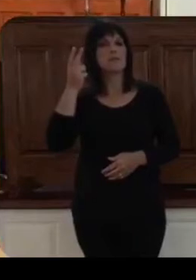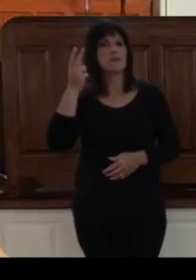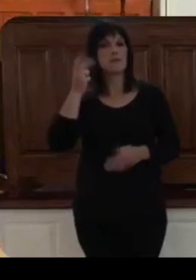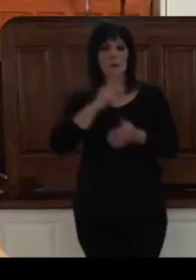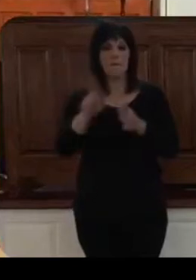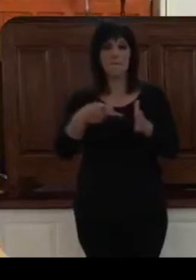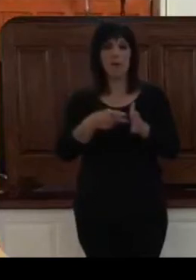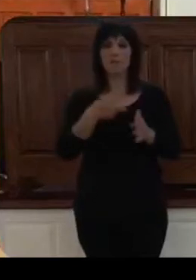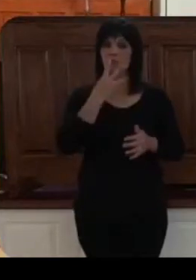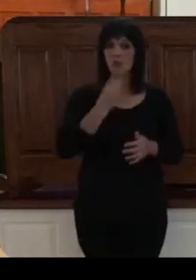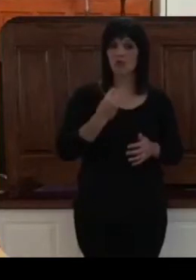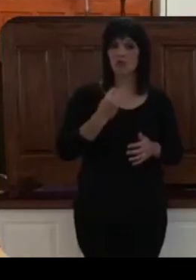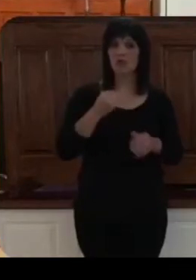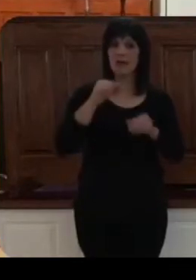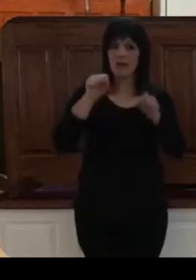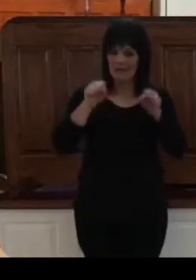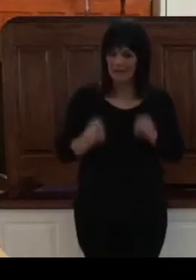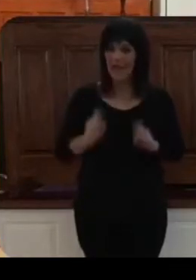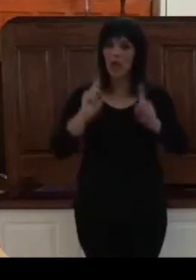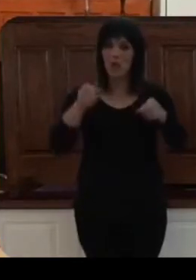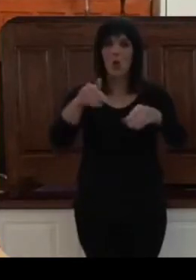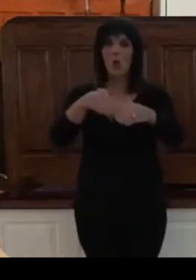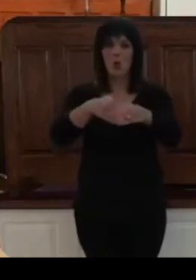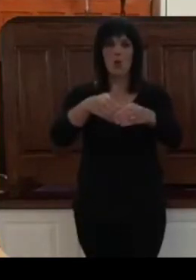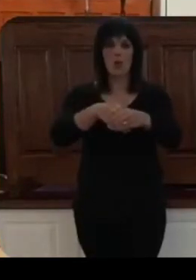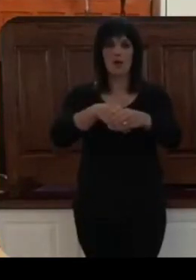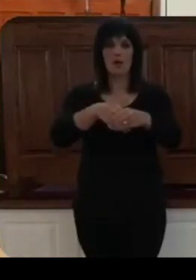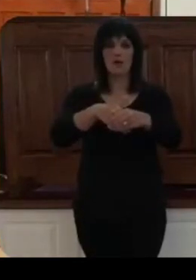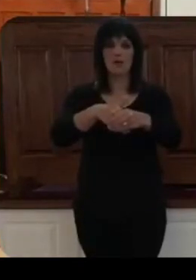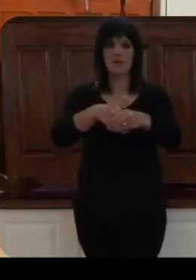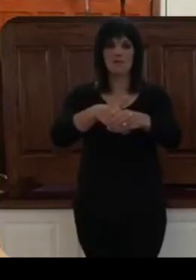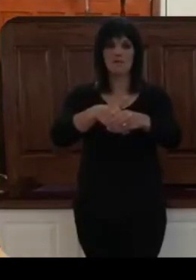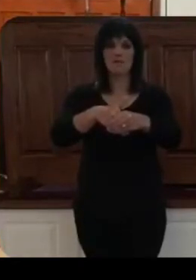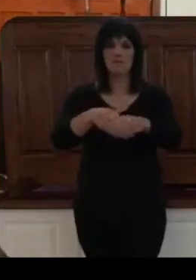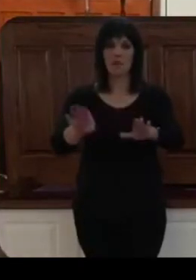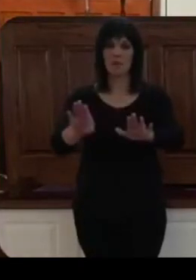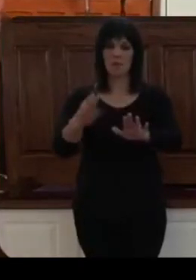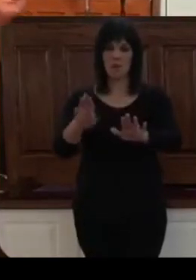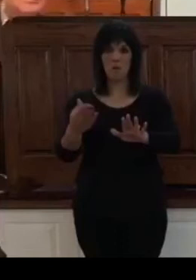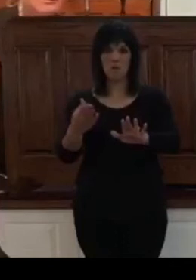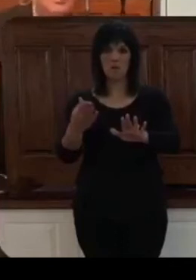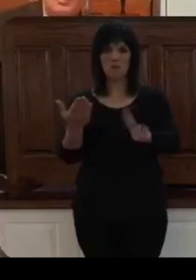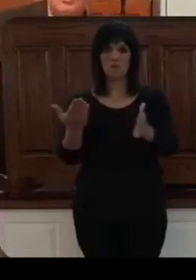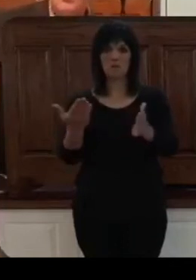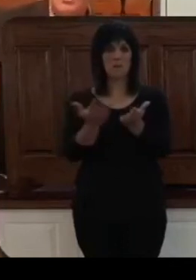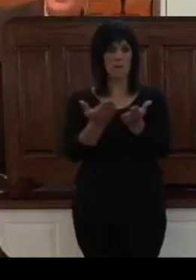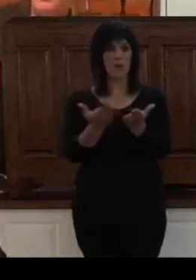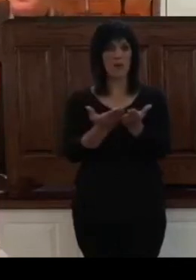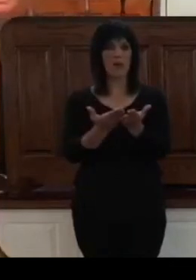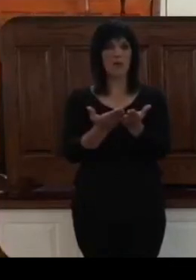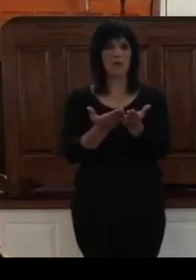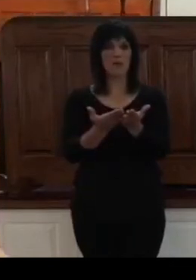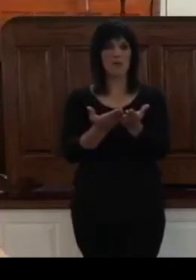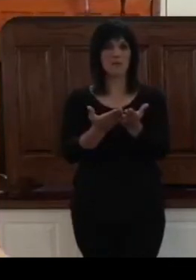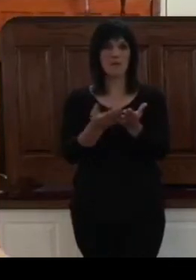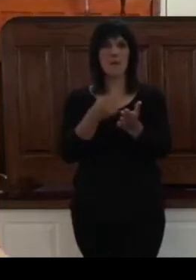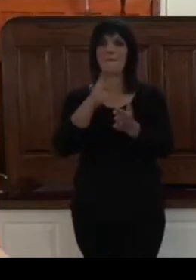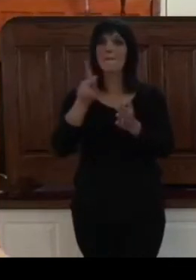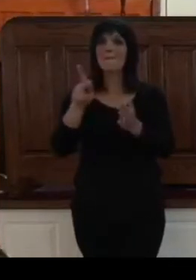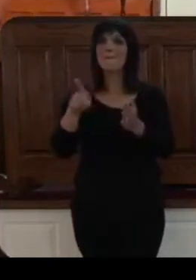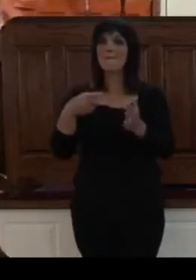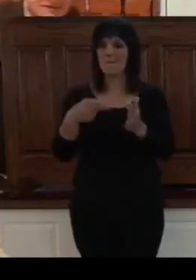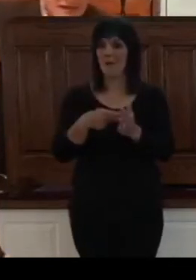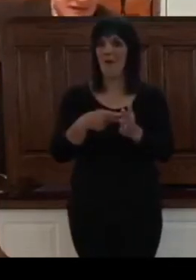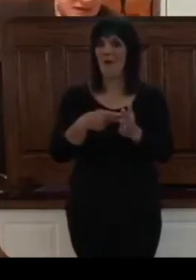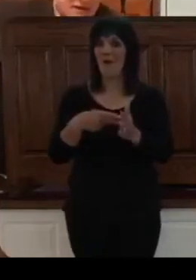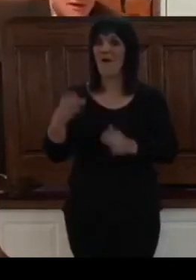the synagogue, into the Jewish service, and he can open up the Torah, he can open up the text. And what could Paul do, being a Christian now?